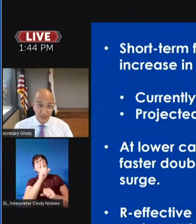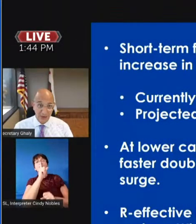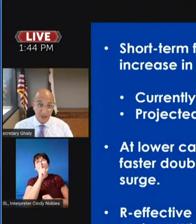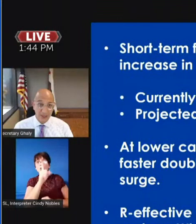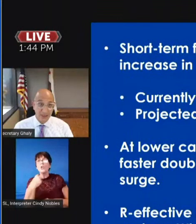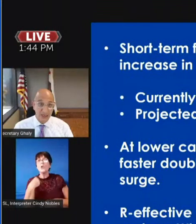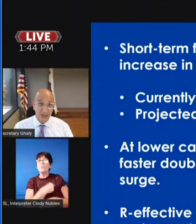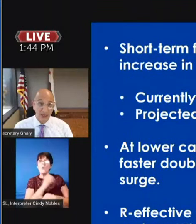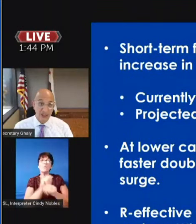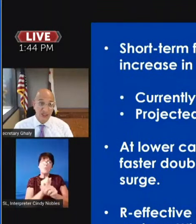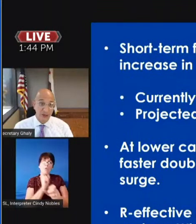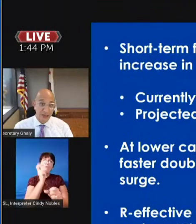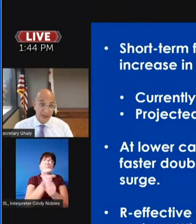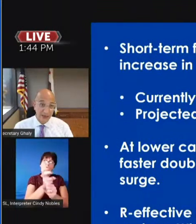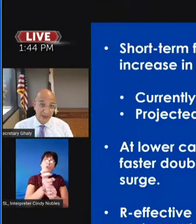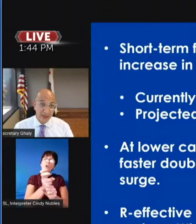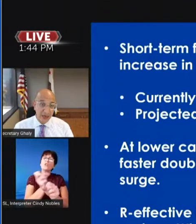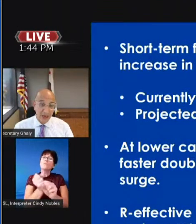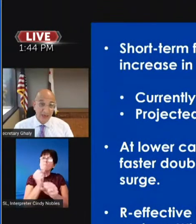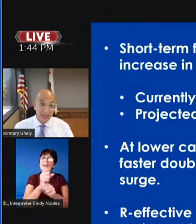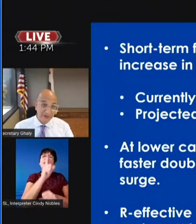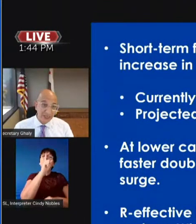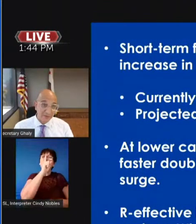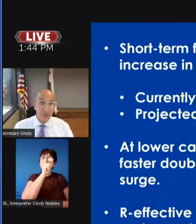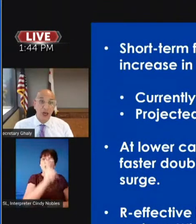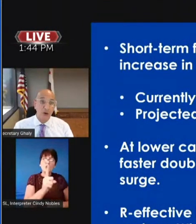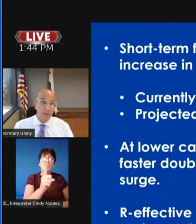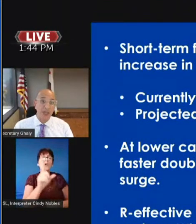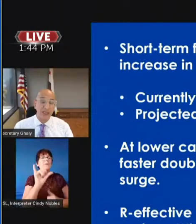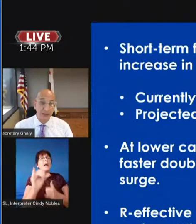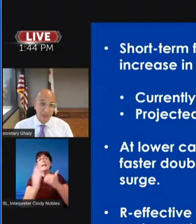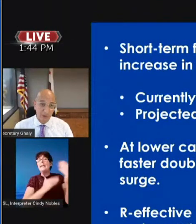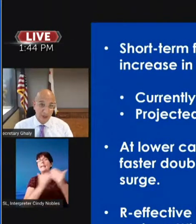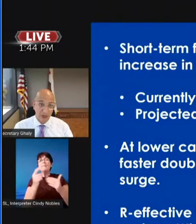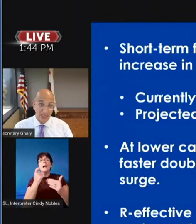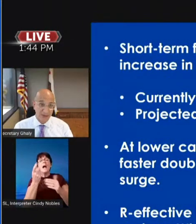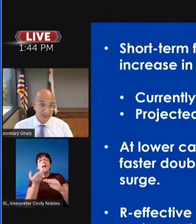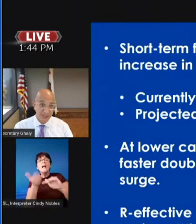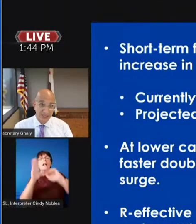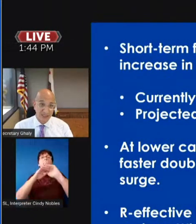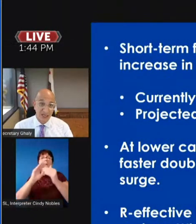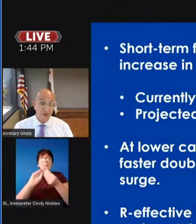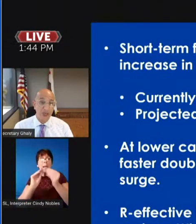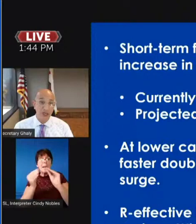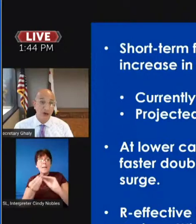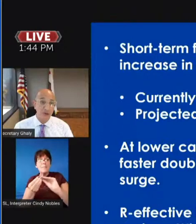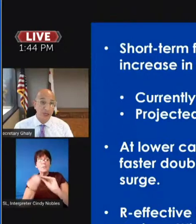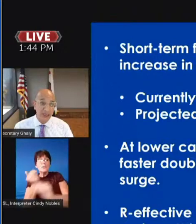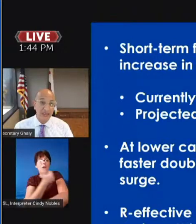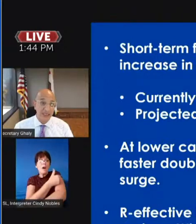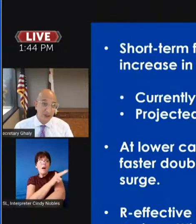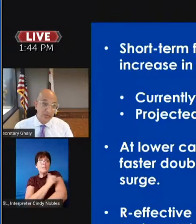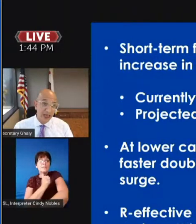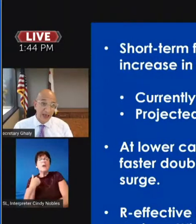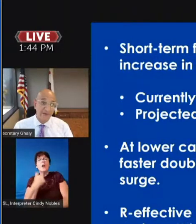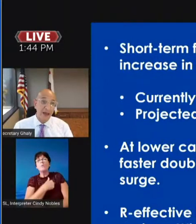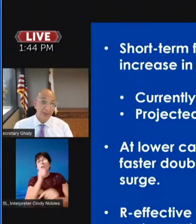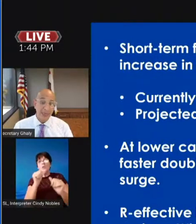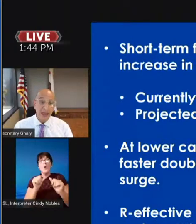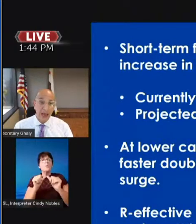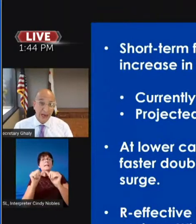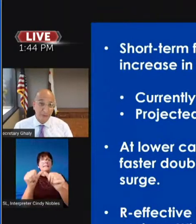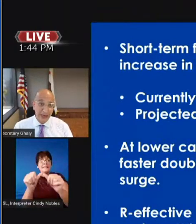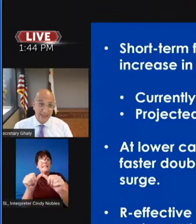vigilant around to ensure that even if we go up a little bit with our hospitalizations, we don't continue to